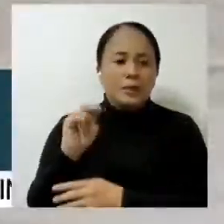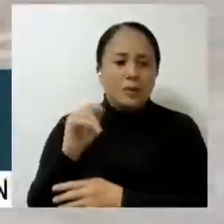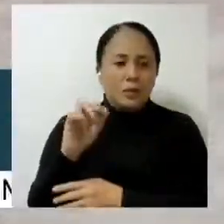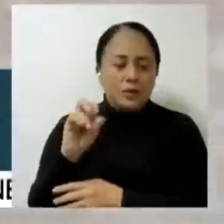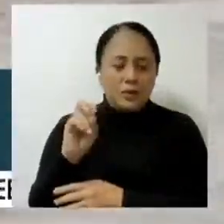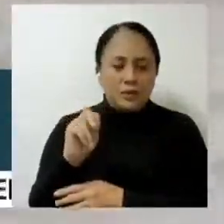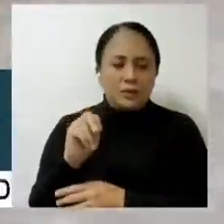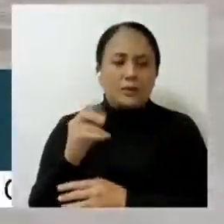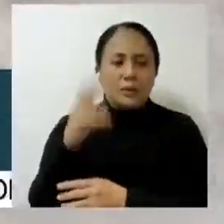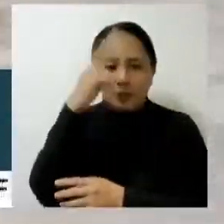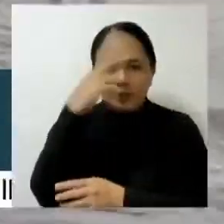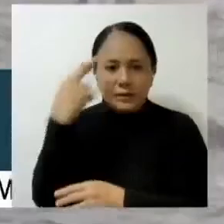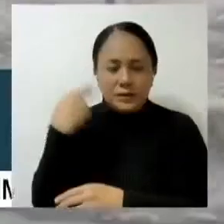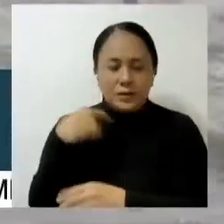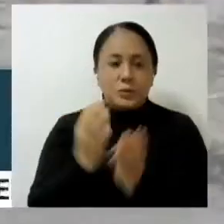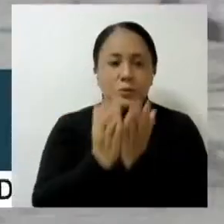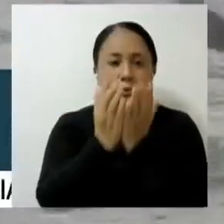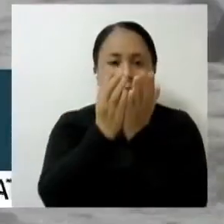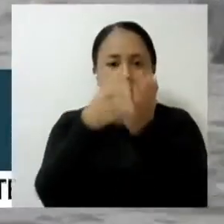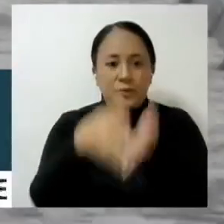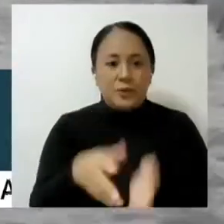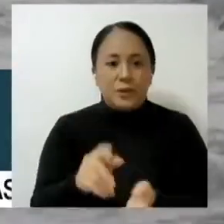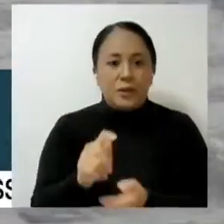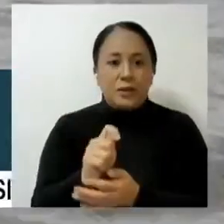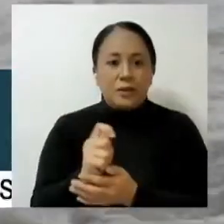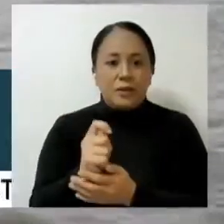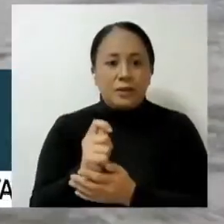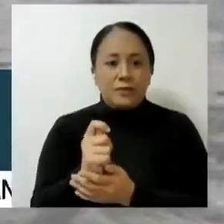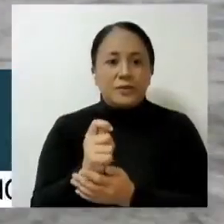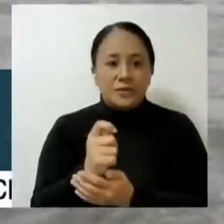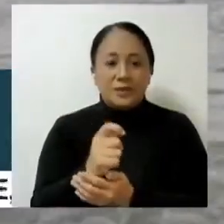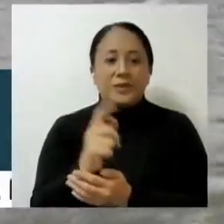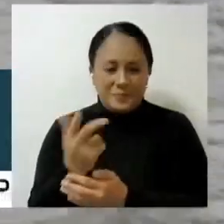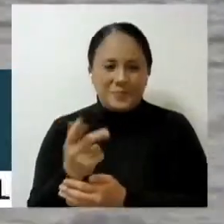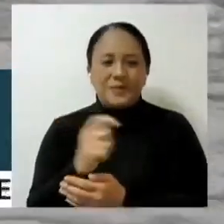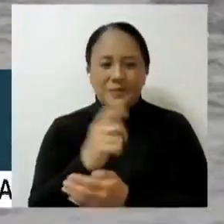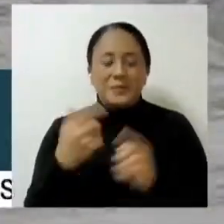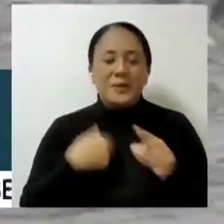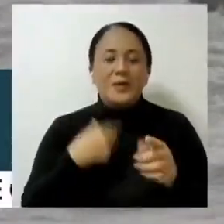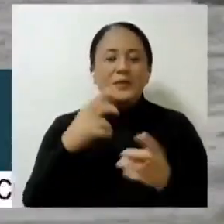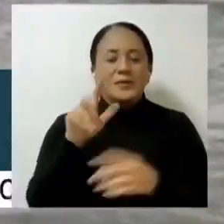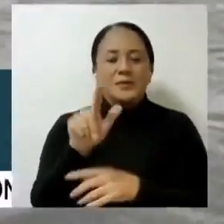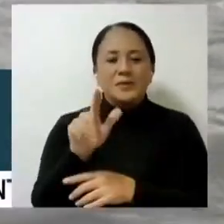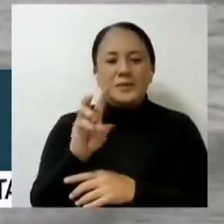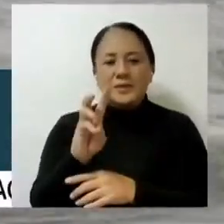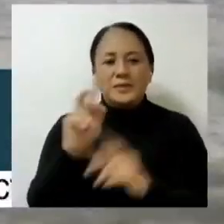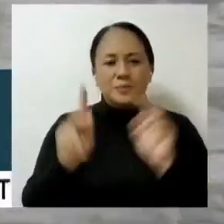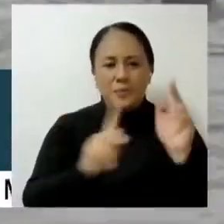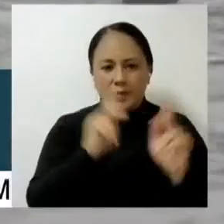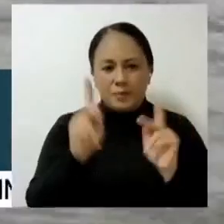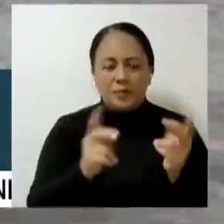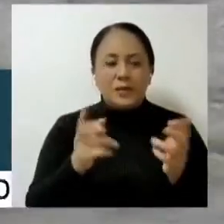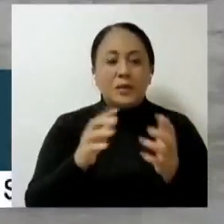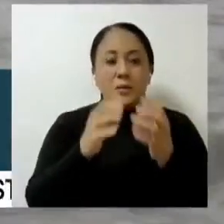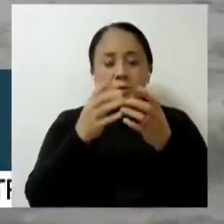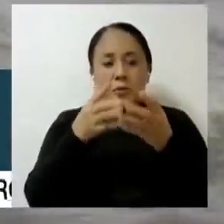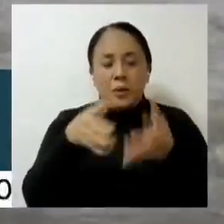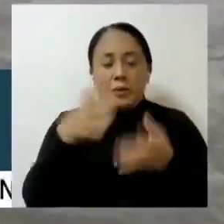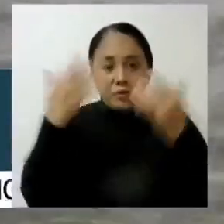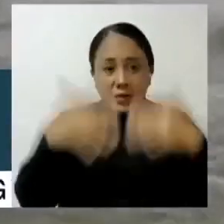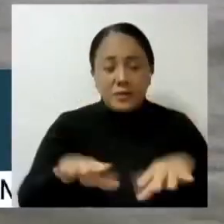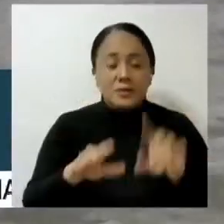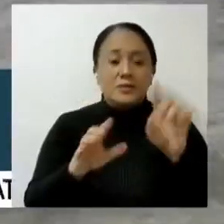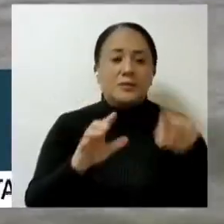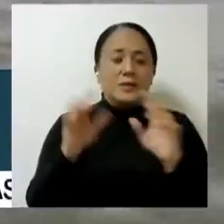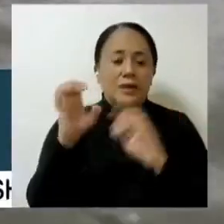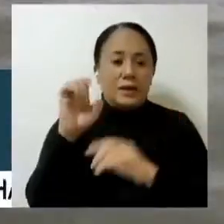boat capsized Thursday, killing at least 26 people. The mishap happened hours after Typhoon Egay left the Philippine